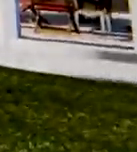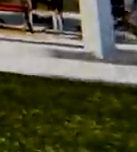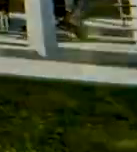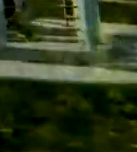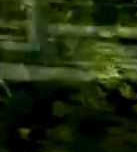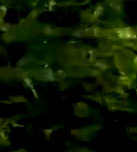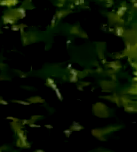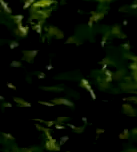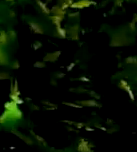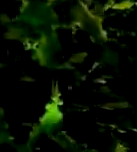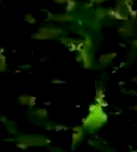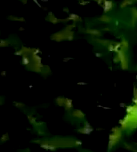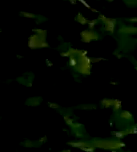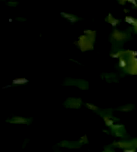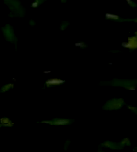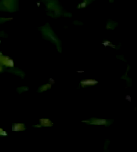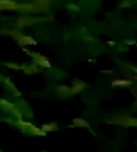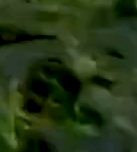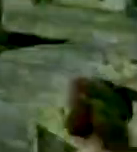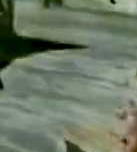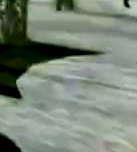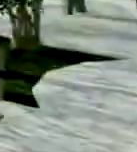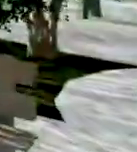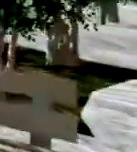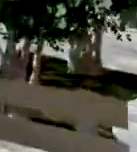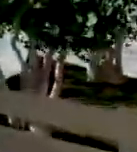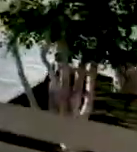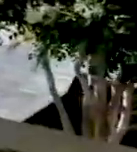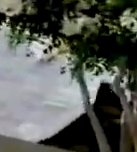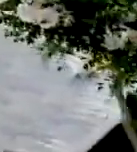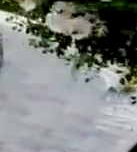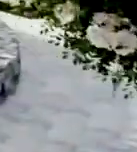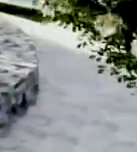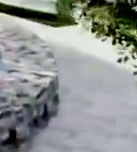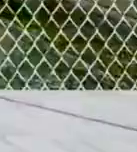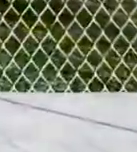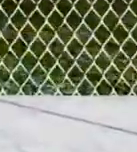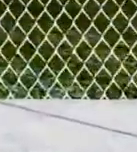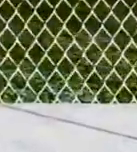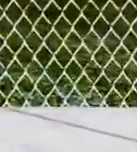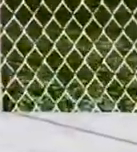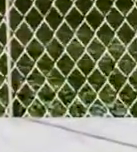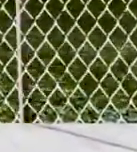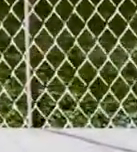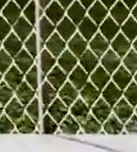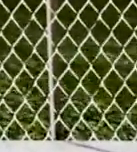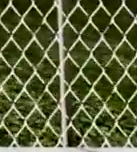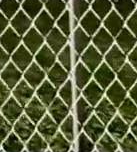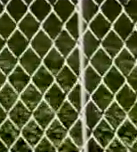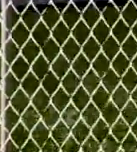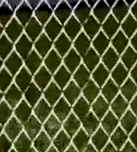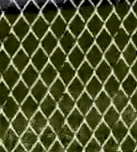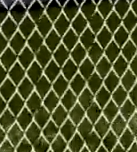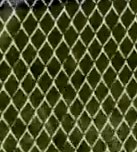and intuitive. So, are you looking for more? Then look no further than Pozzino Homes